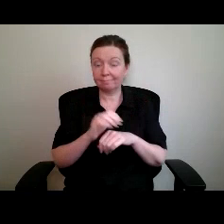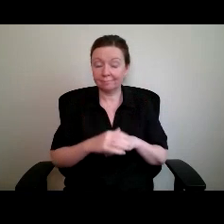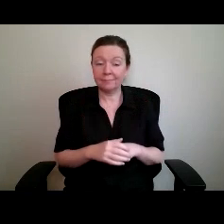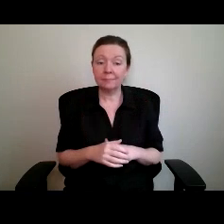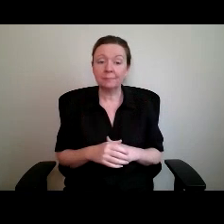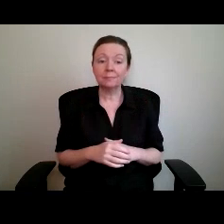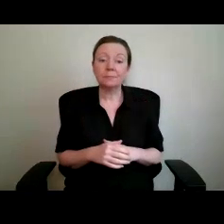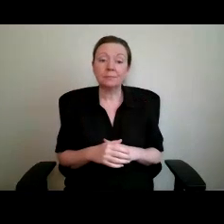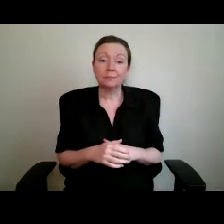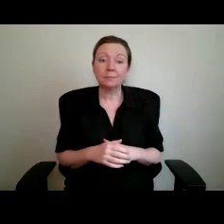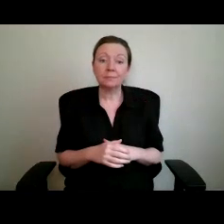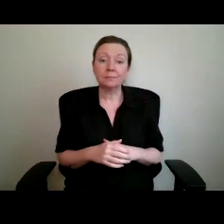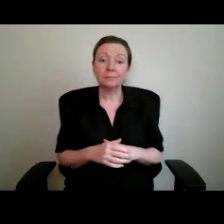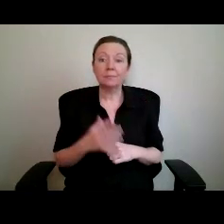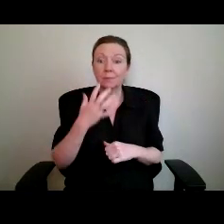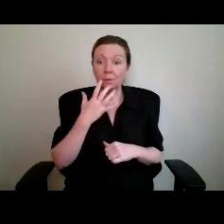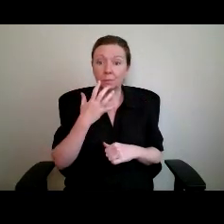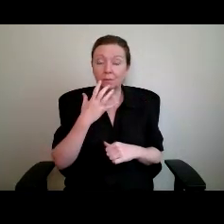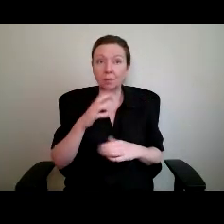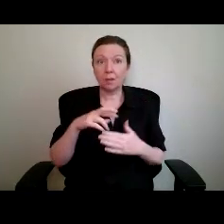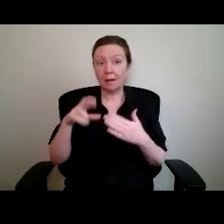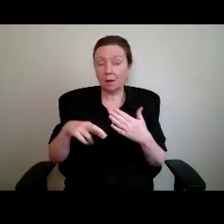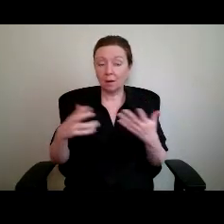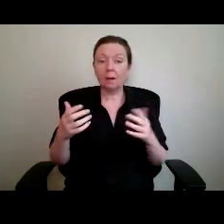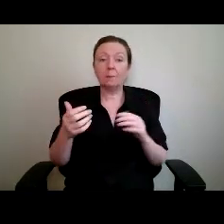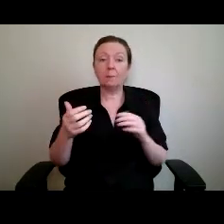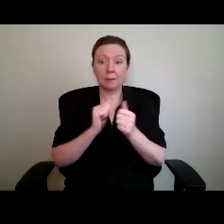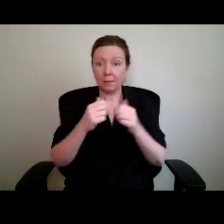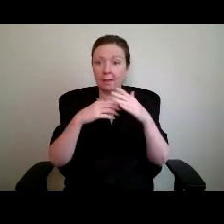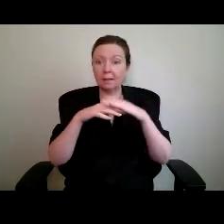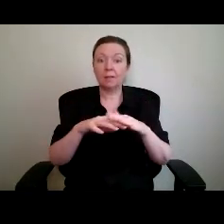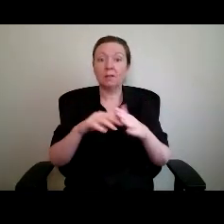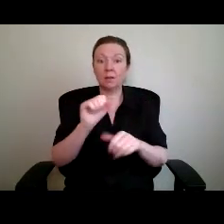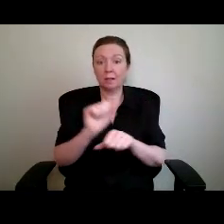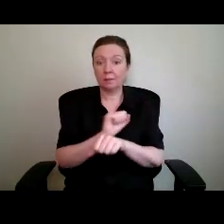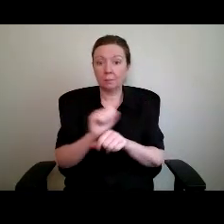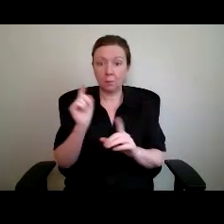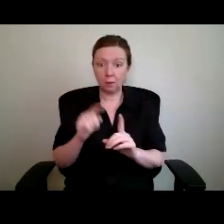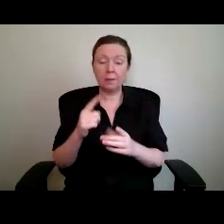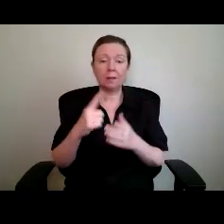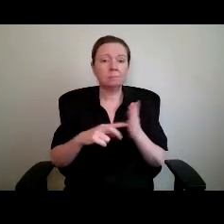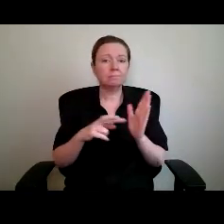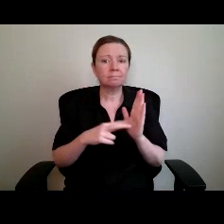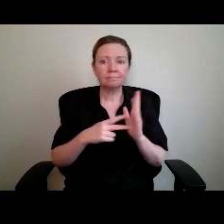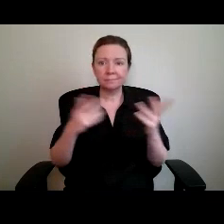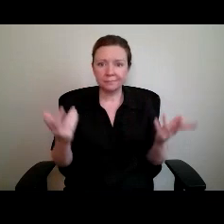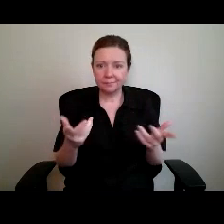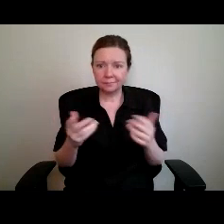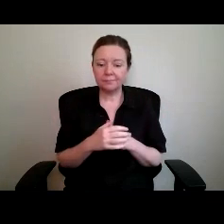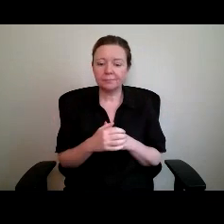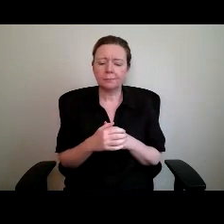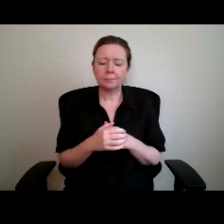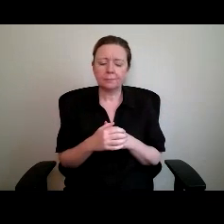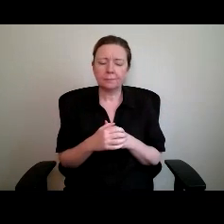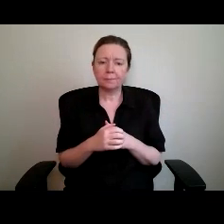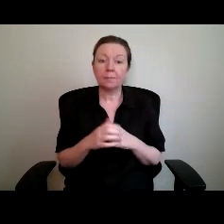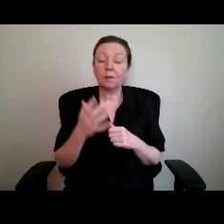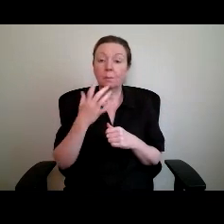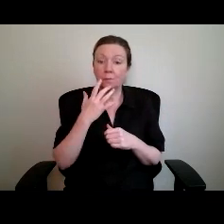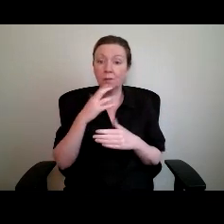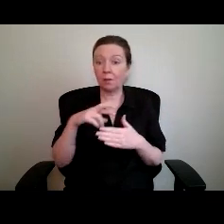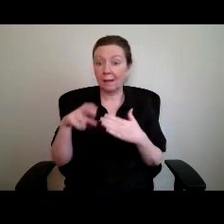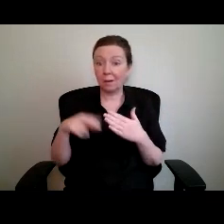and the preferred outcome is in competitive integrative employment. And what that means is the preferred